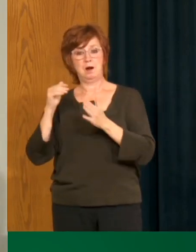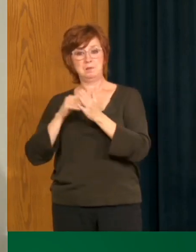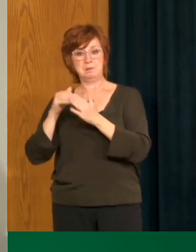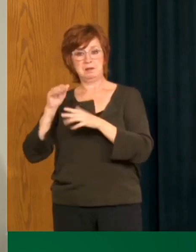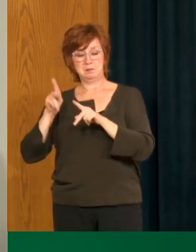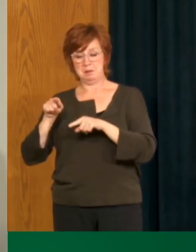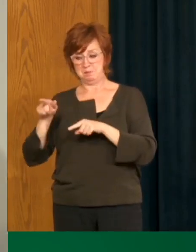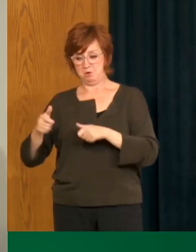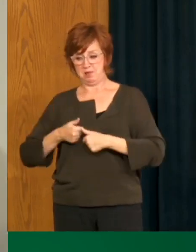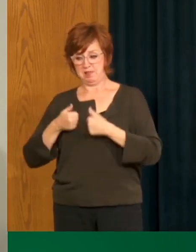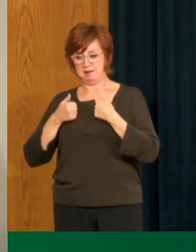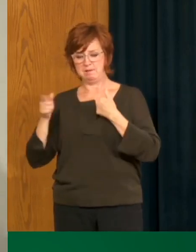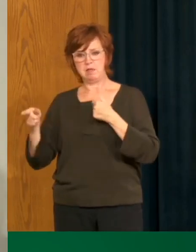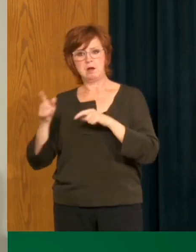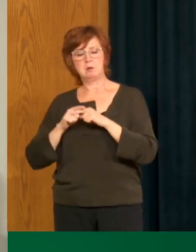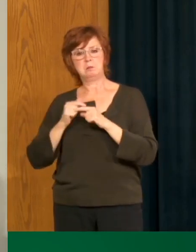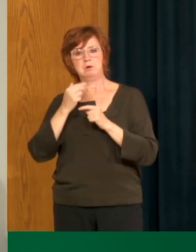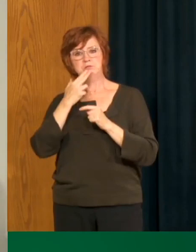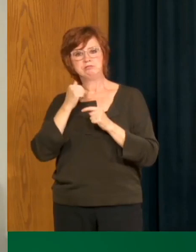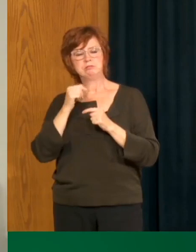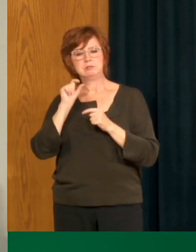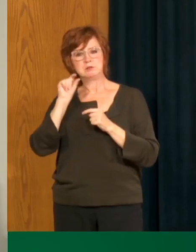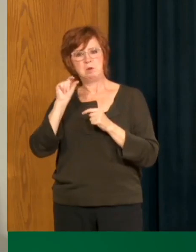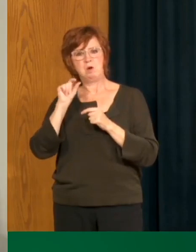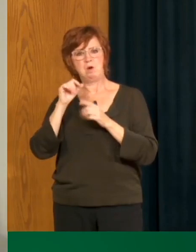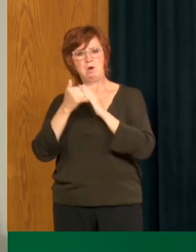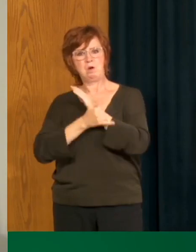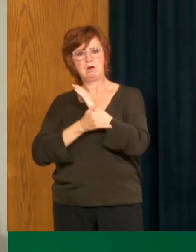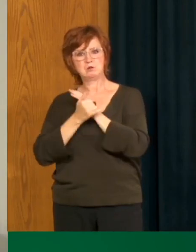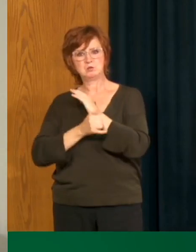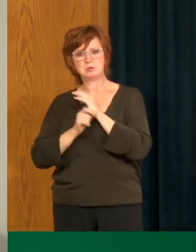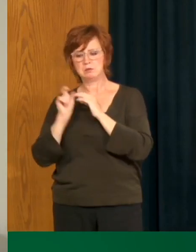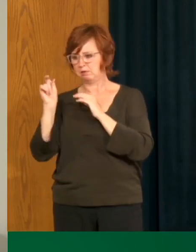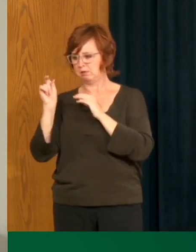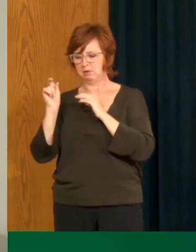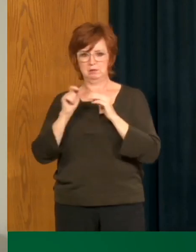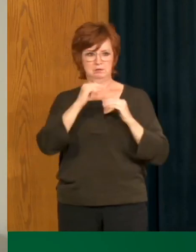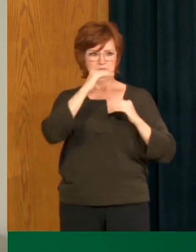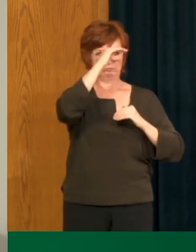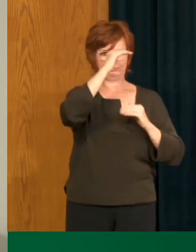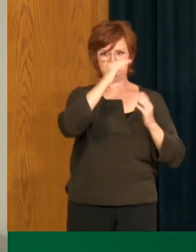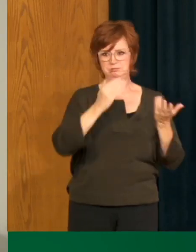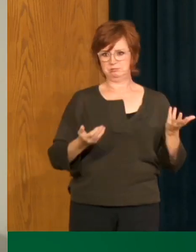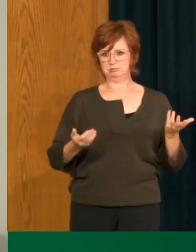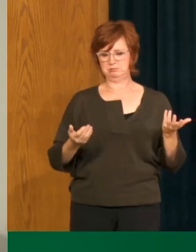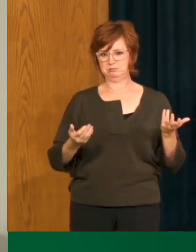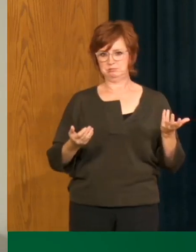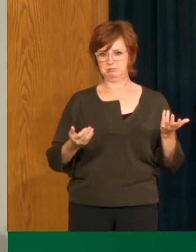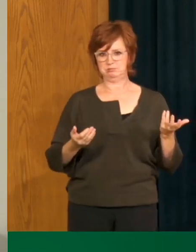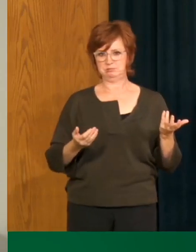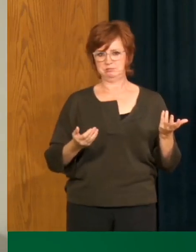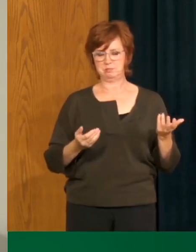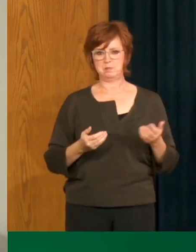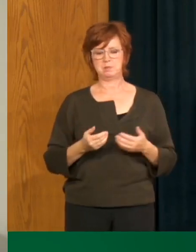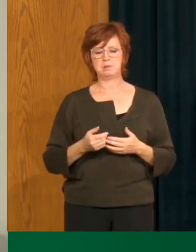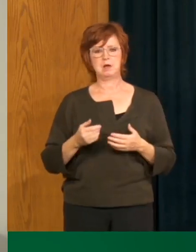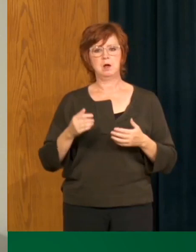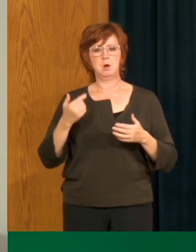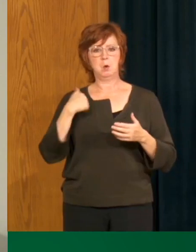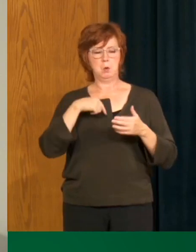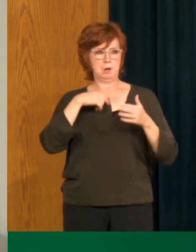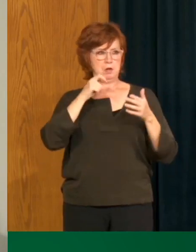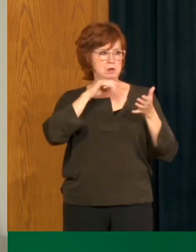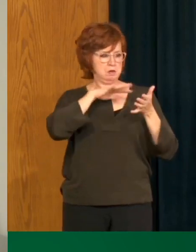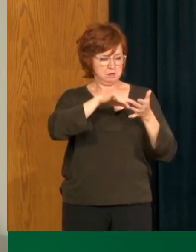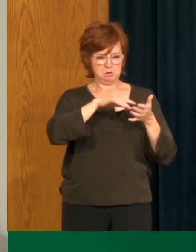have to be conscious of, we have to convey information in a way that makes sense. So, for example, for the most part, the way we